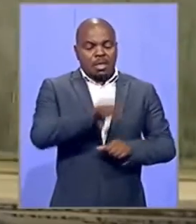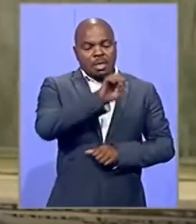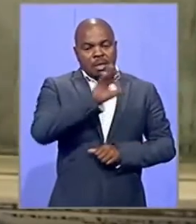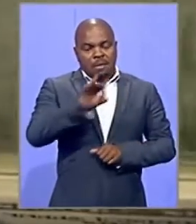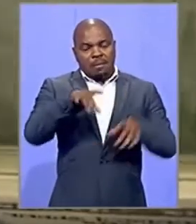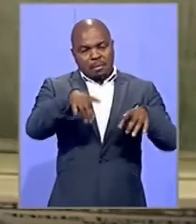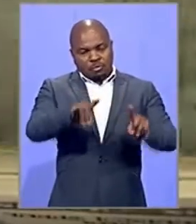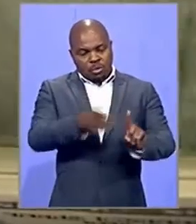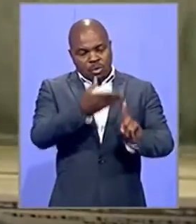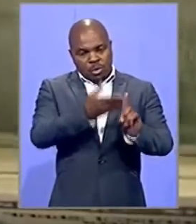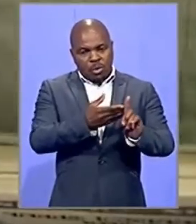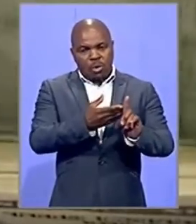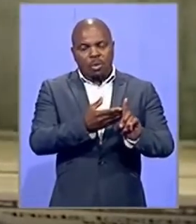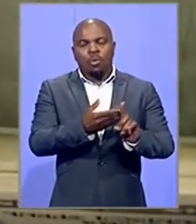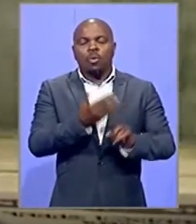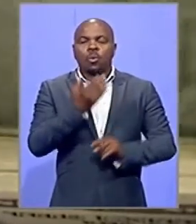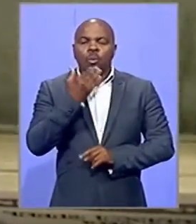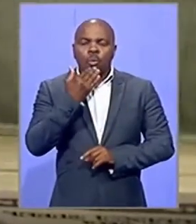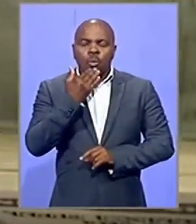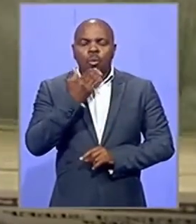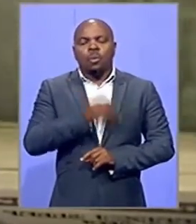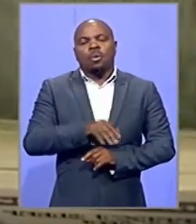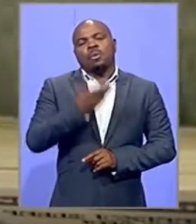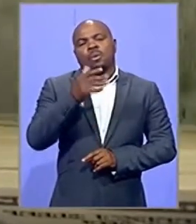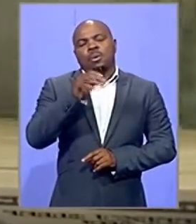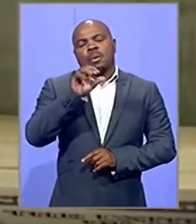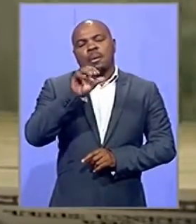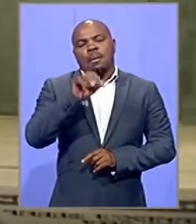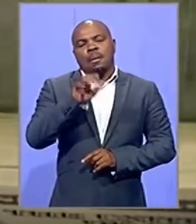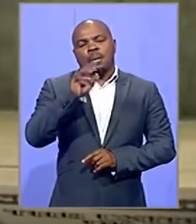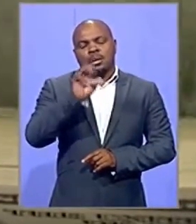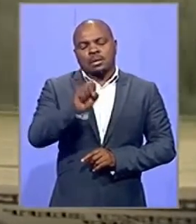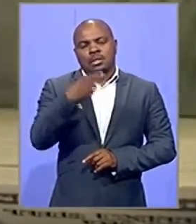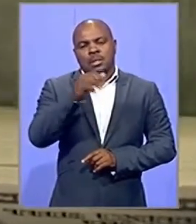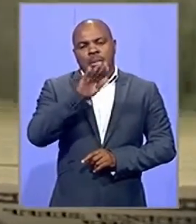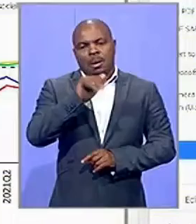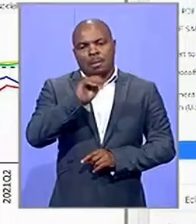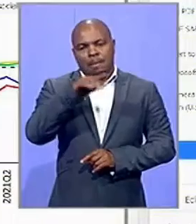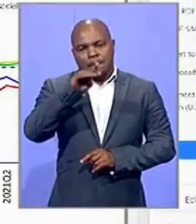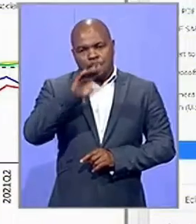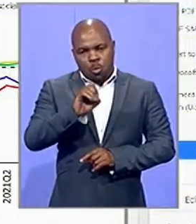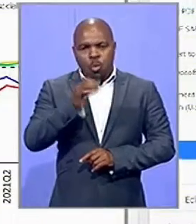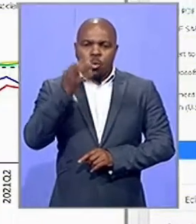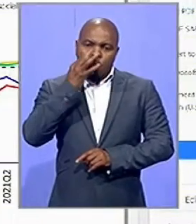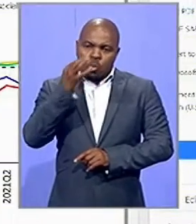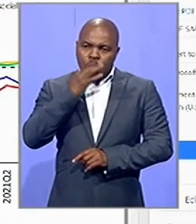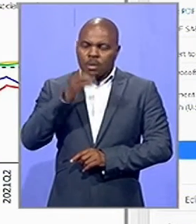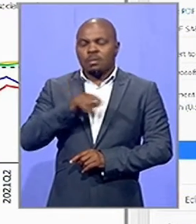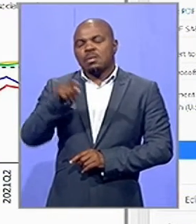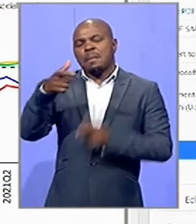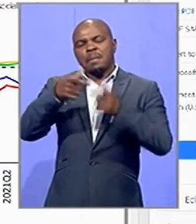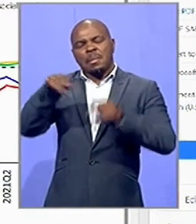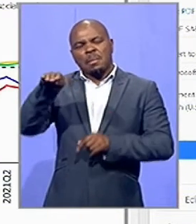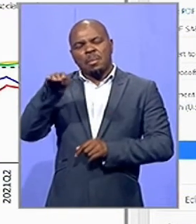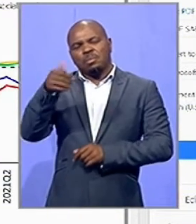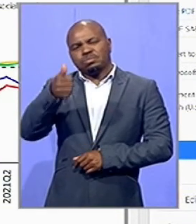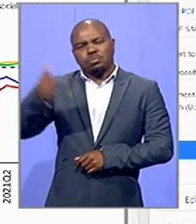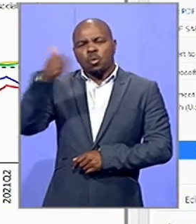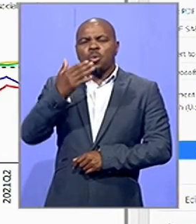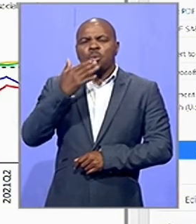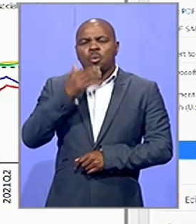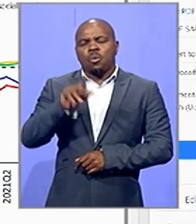palamenteng Floyd Shibambo o re mmusisi wa banka reserve le seja ganyago o lokela ho bolella komiti ya palamente hore